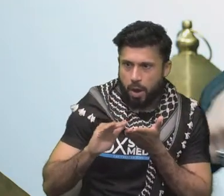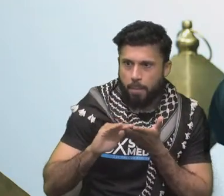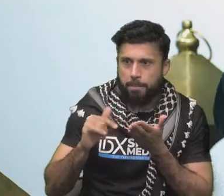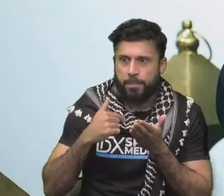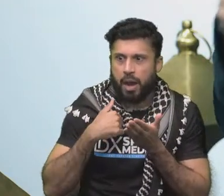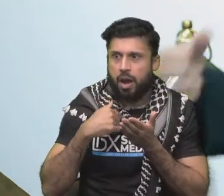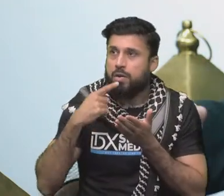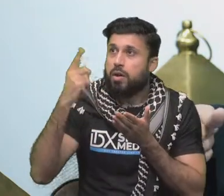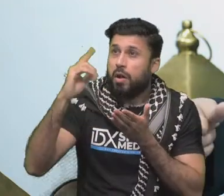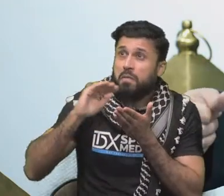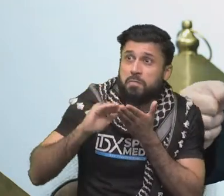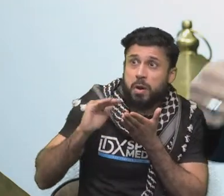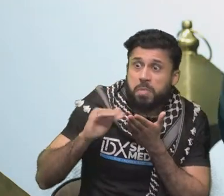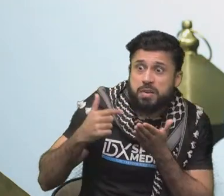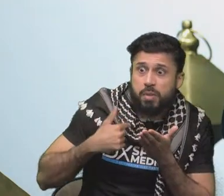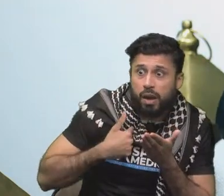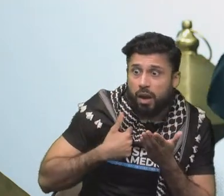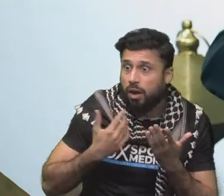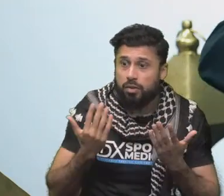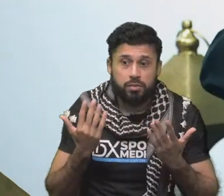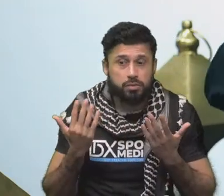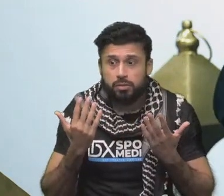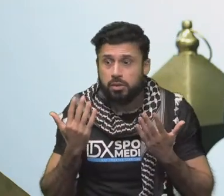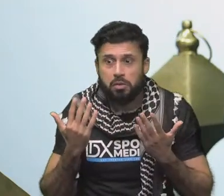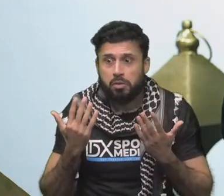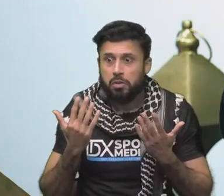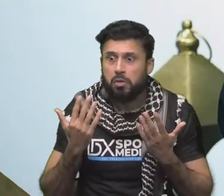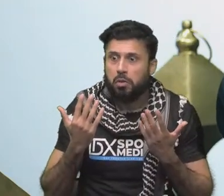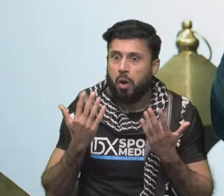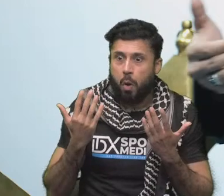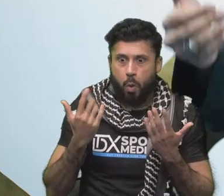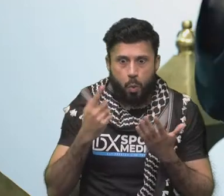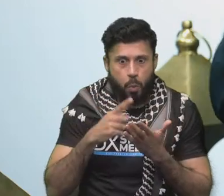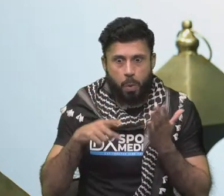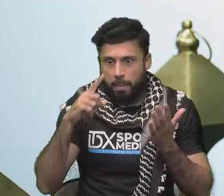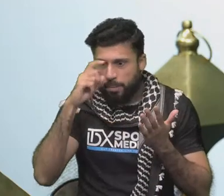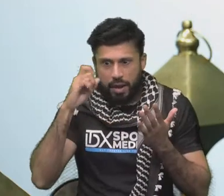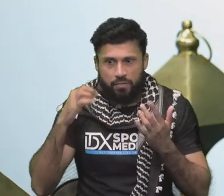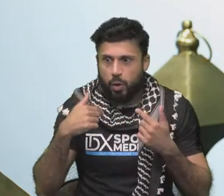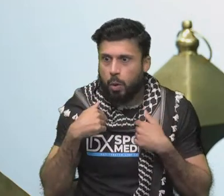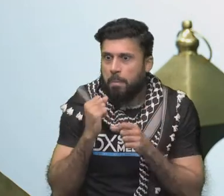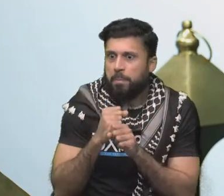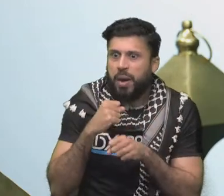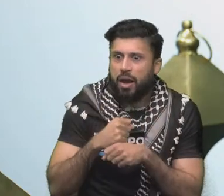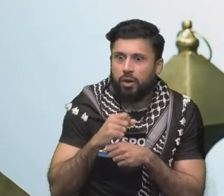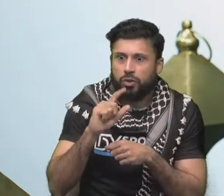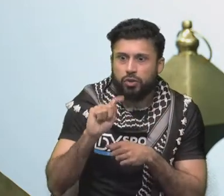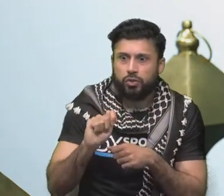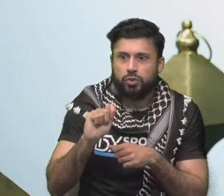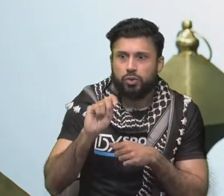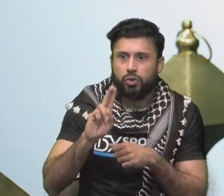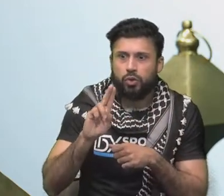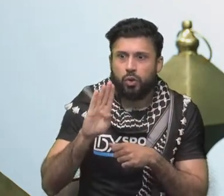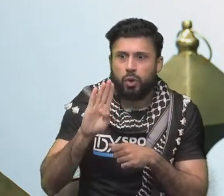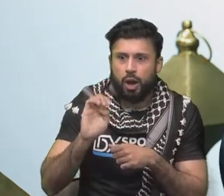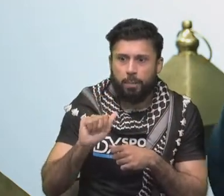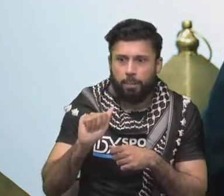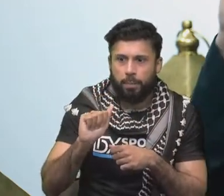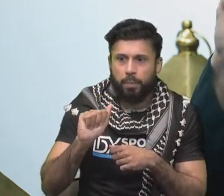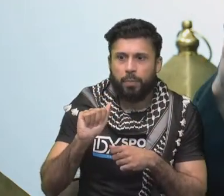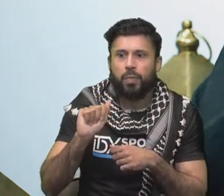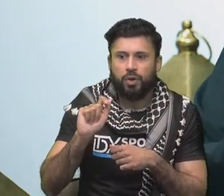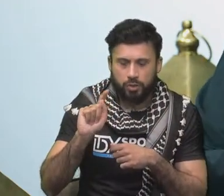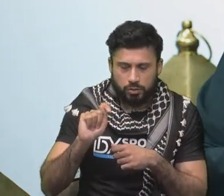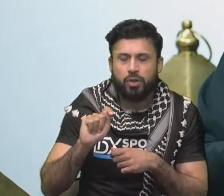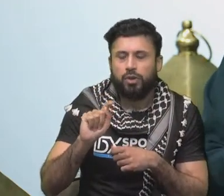you seeking forgiveness and seeking Him. Mm-hmm. No, when you made tawbah, He accepted you. And the delusion, again, like